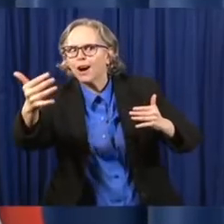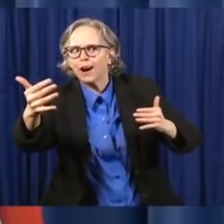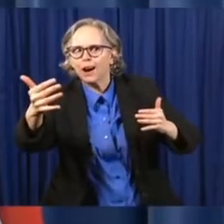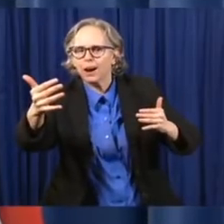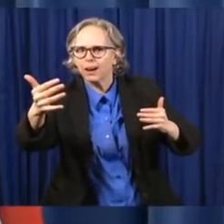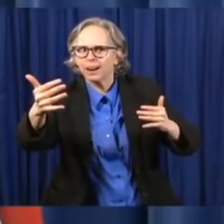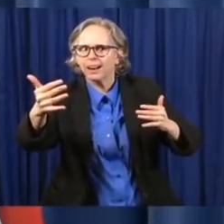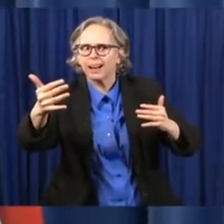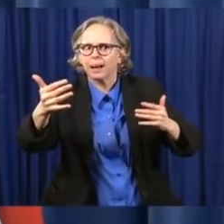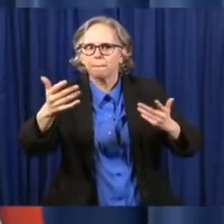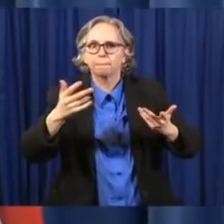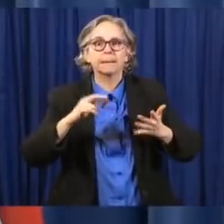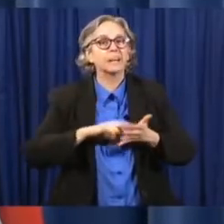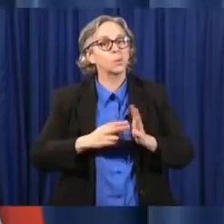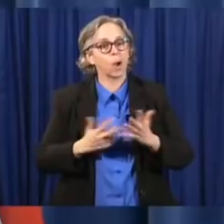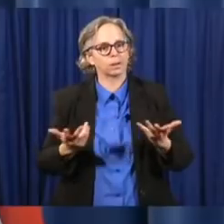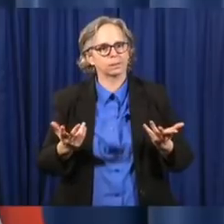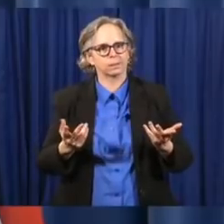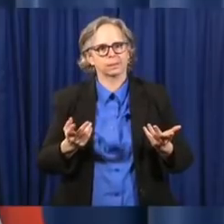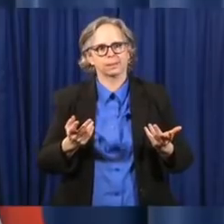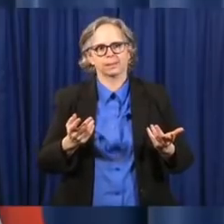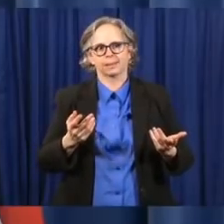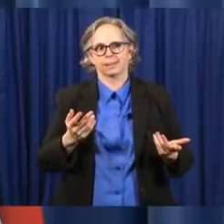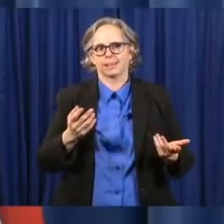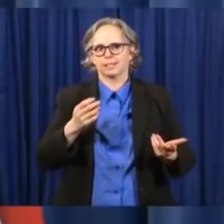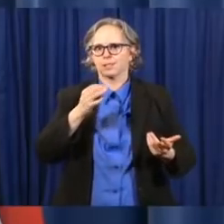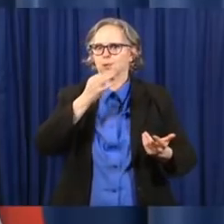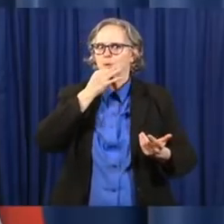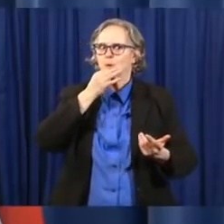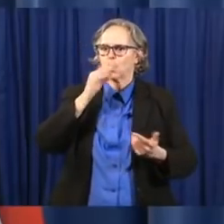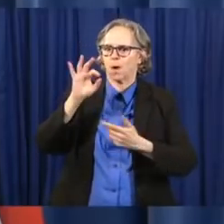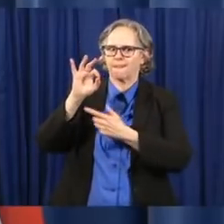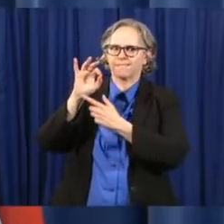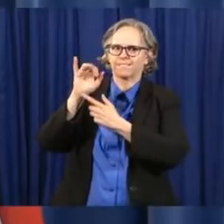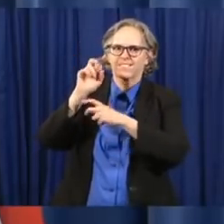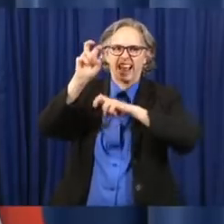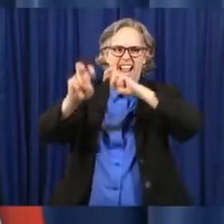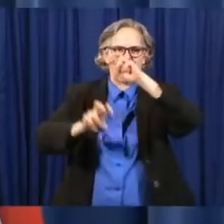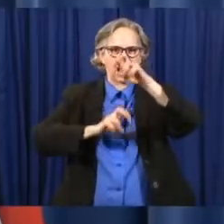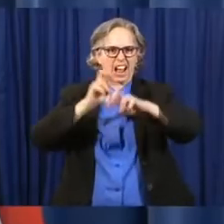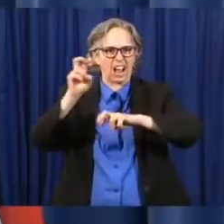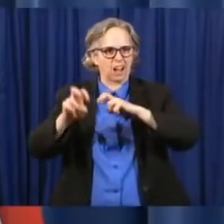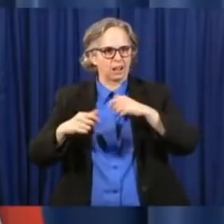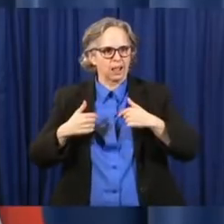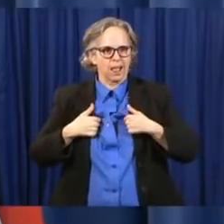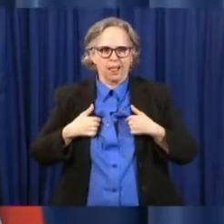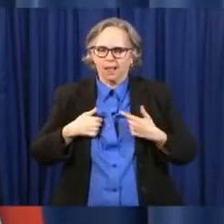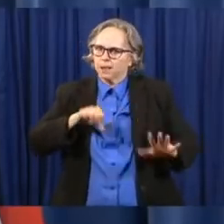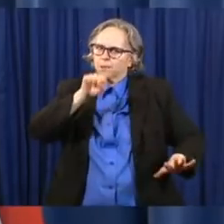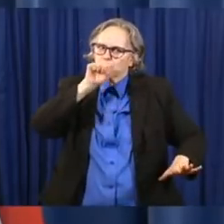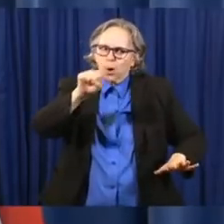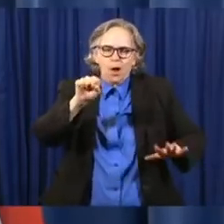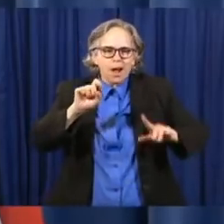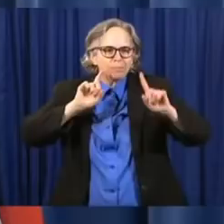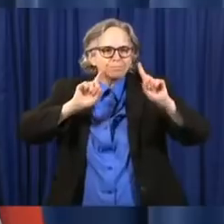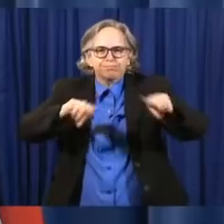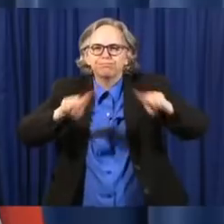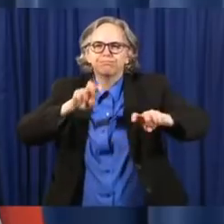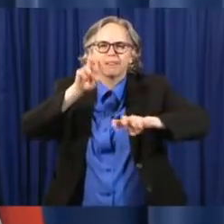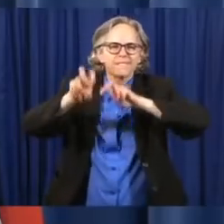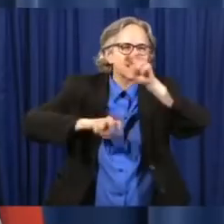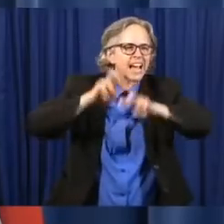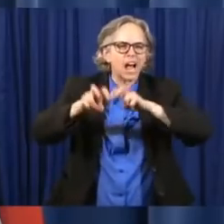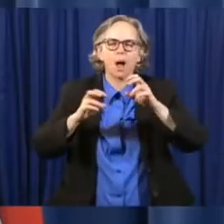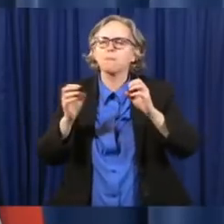season. No one loves the county fair, the state fair more than I do, or more than my wife Fran does.